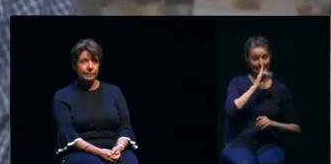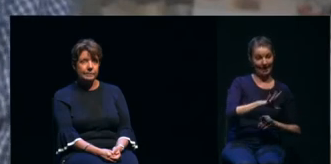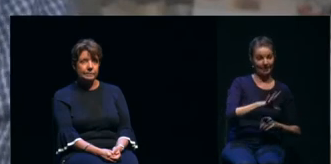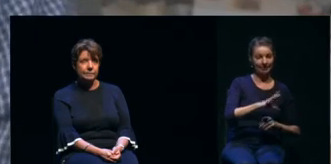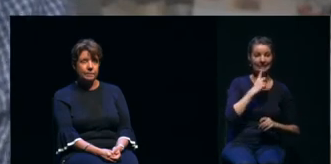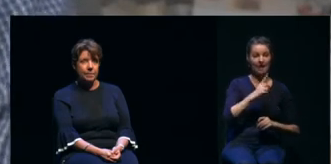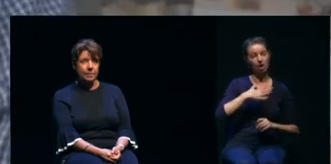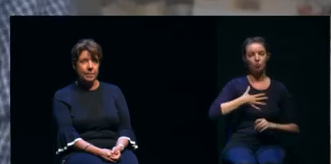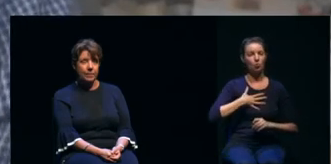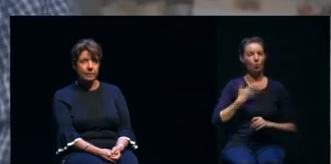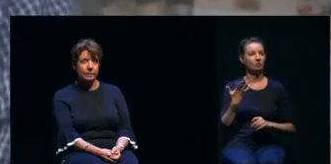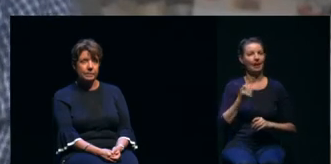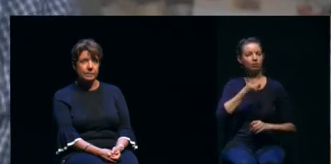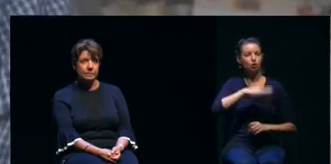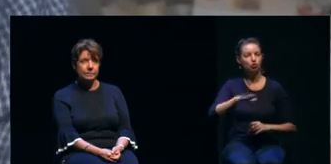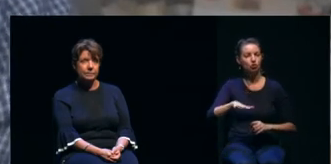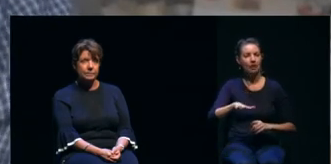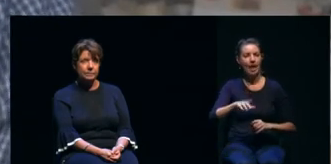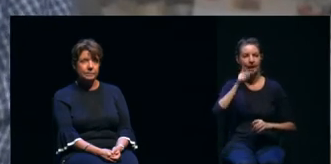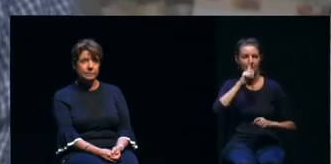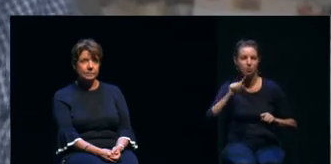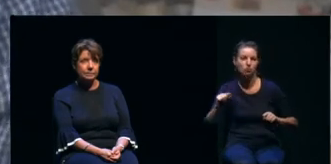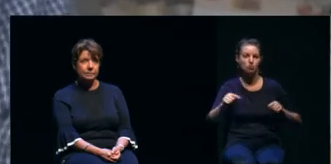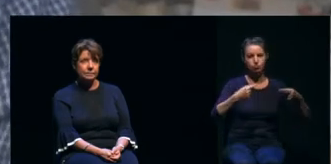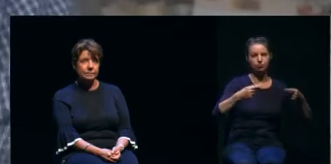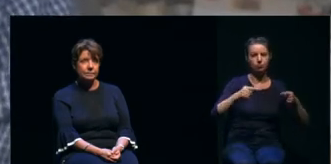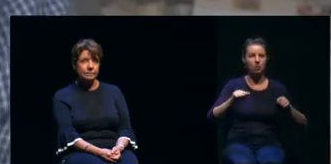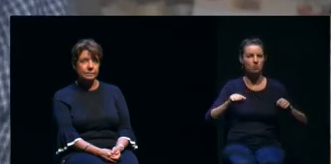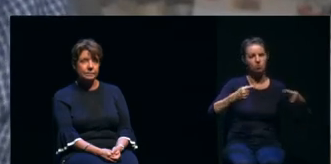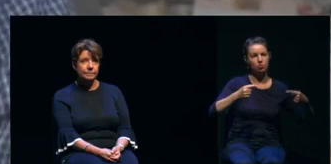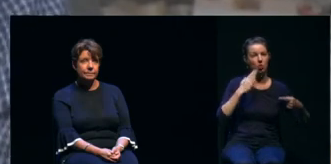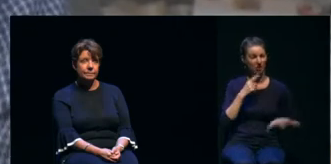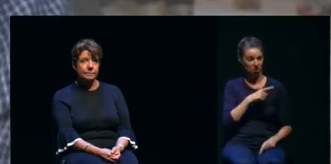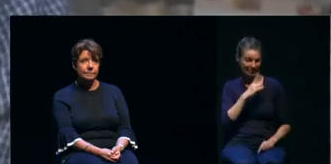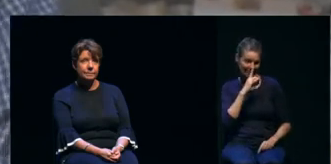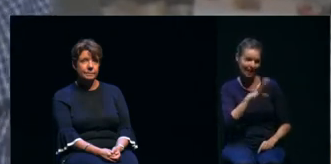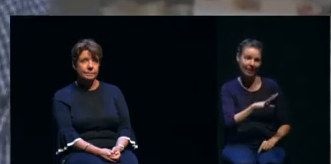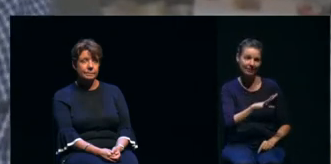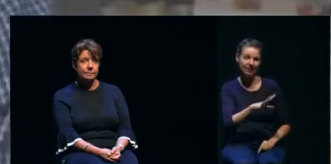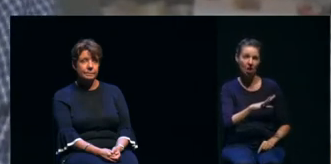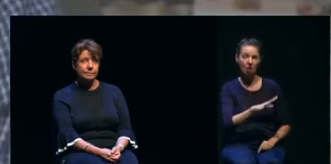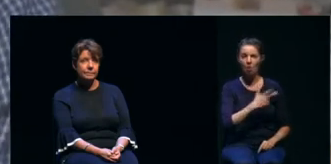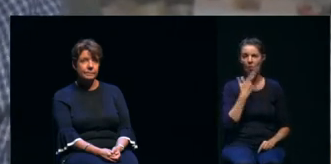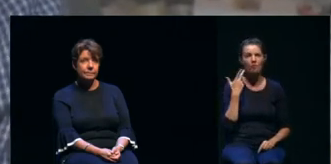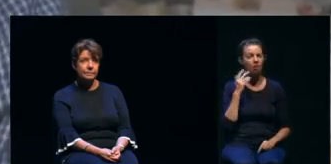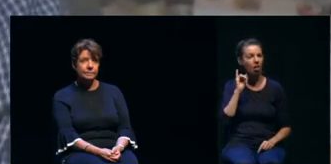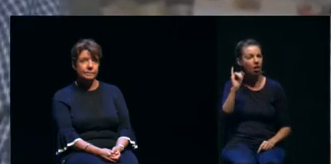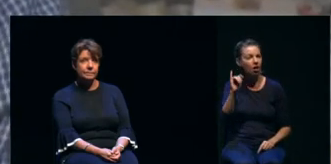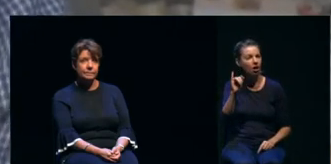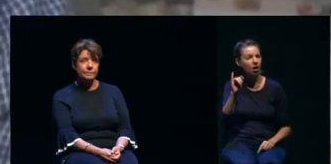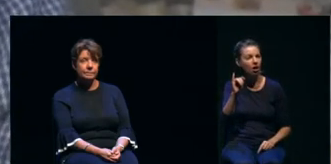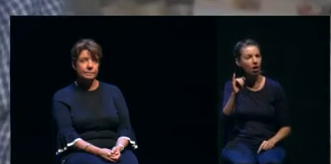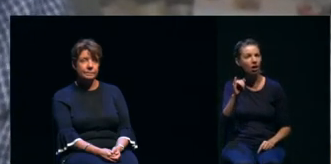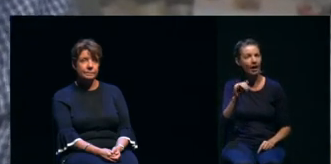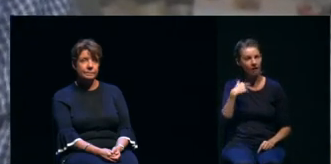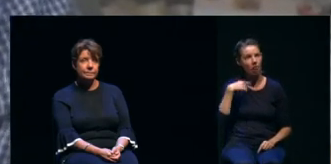children. And the pushback she got from the age of 10 when she said this horrified me and lived with me throughout my